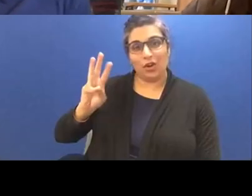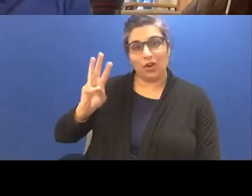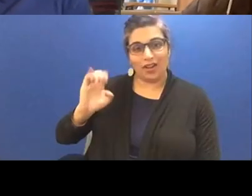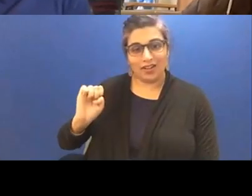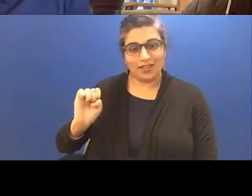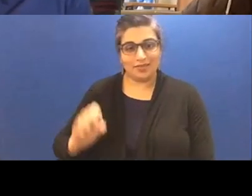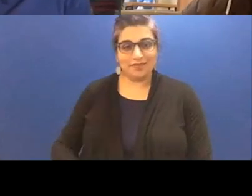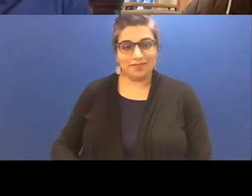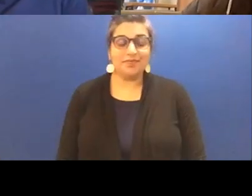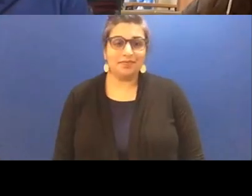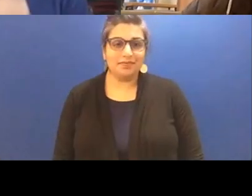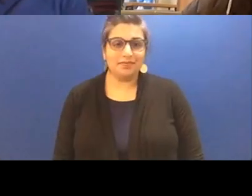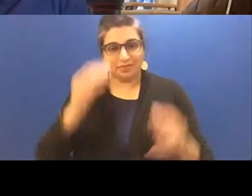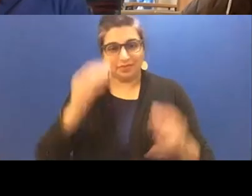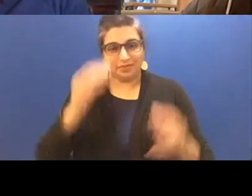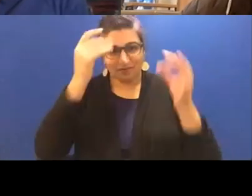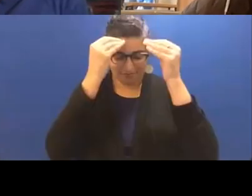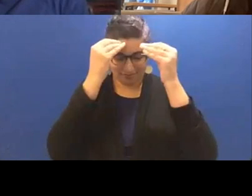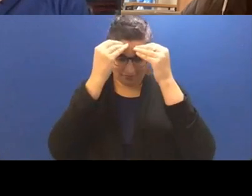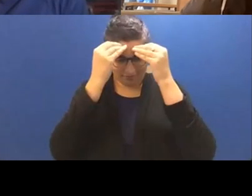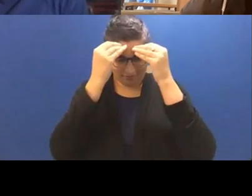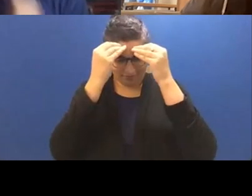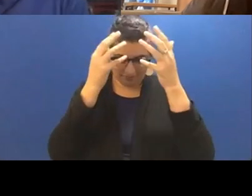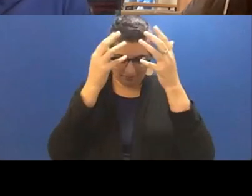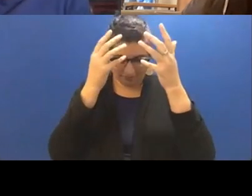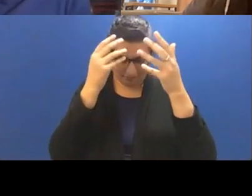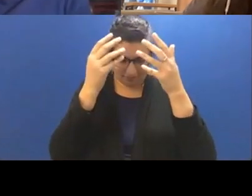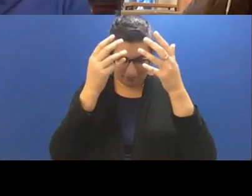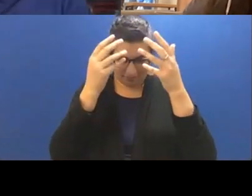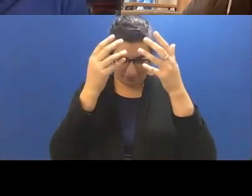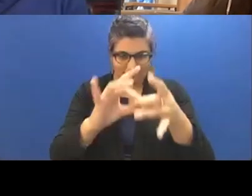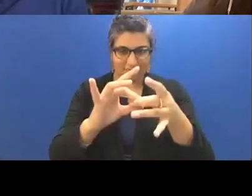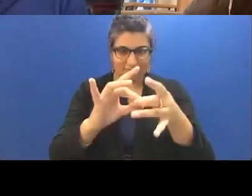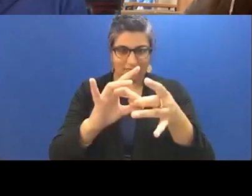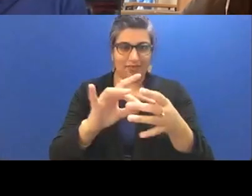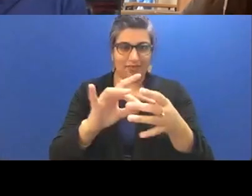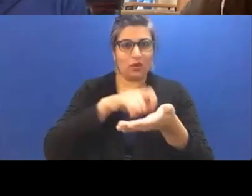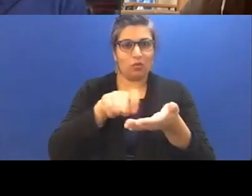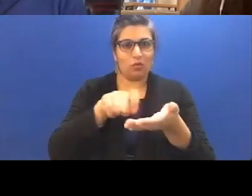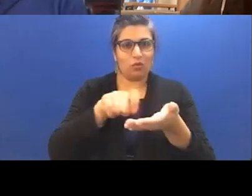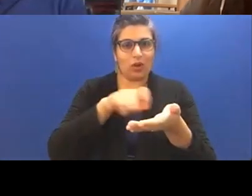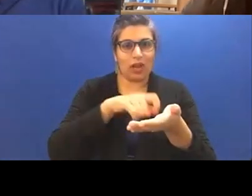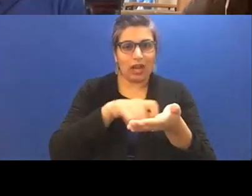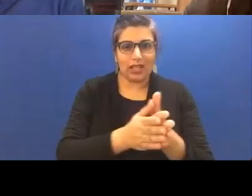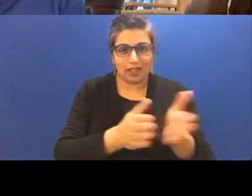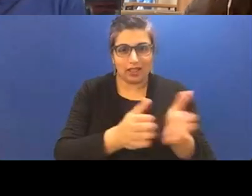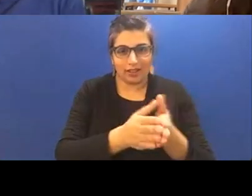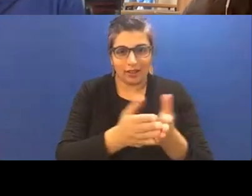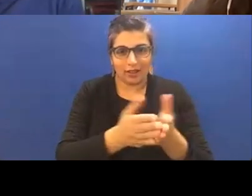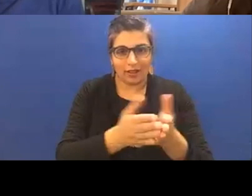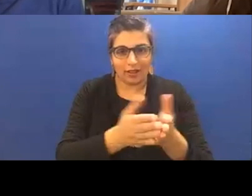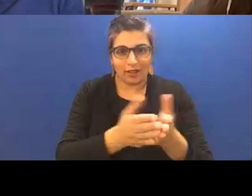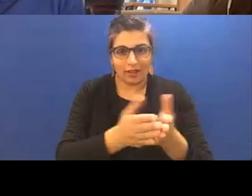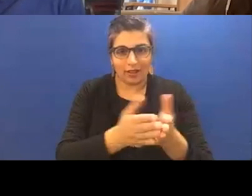I'm thinking about this in terms of like writing and literature as not just